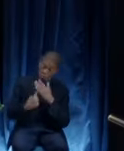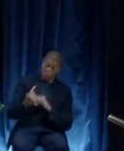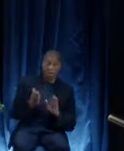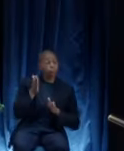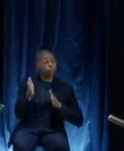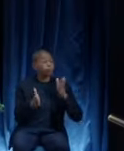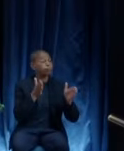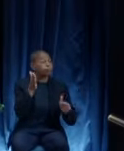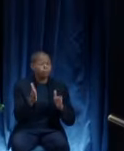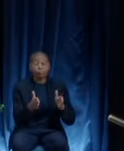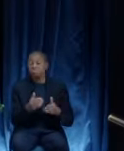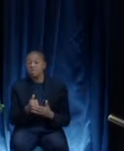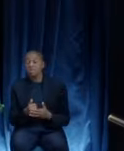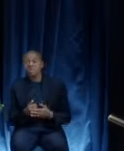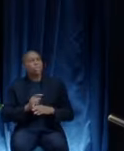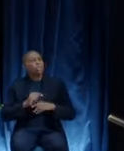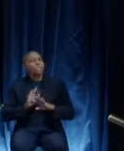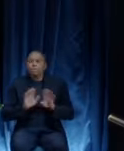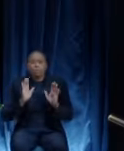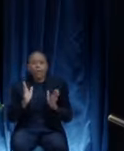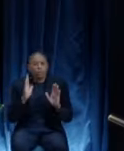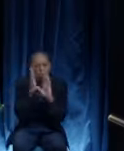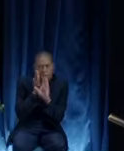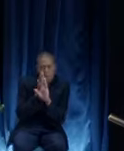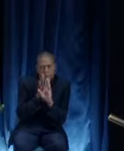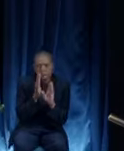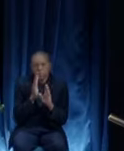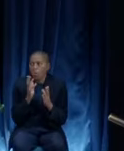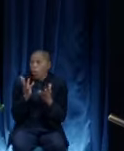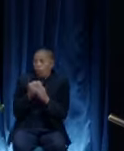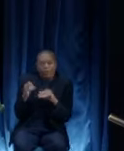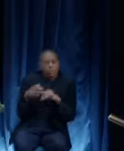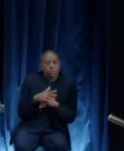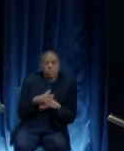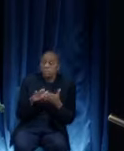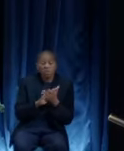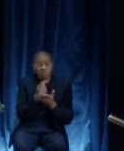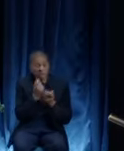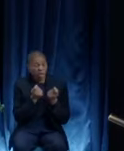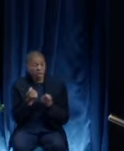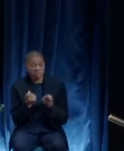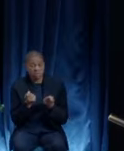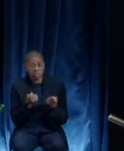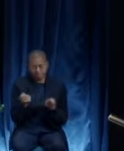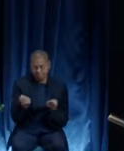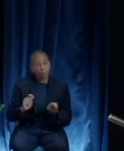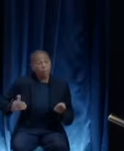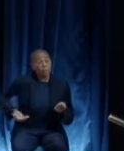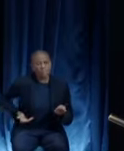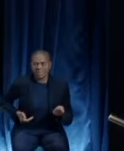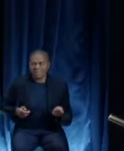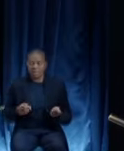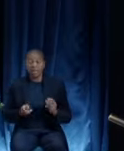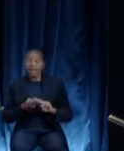as femme sole rather than under coverture belonging to a husband, which means they can run businesses. And it means they're not responsible